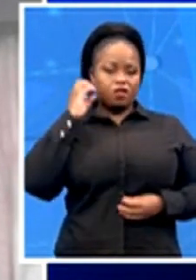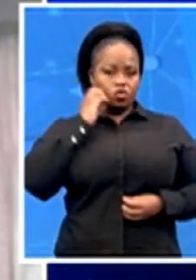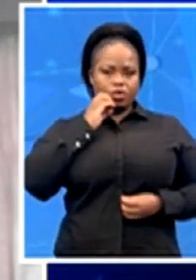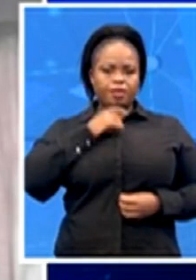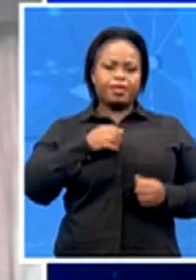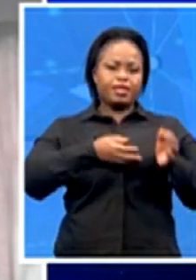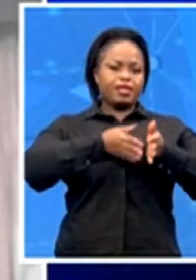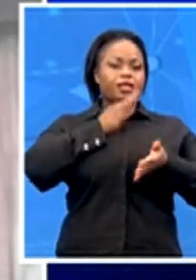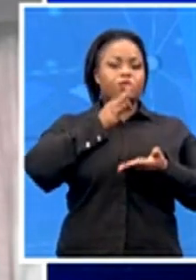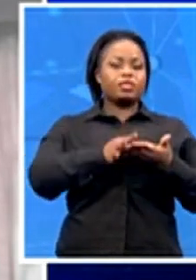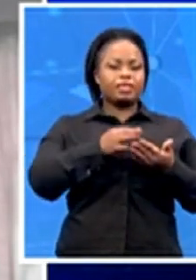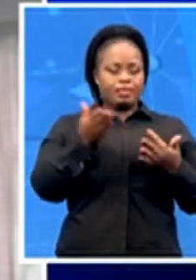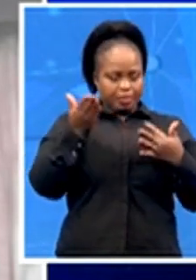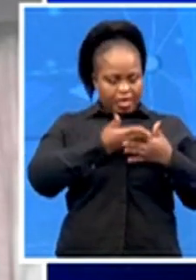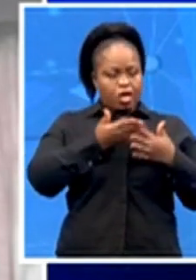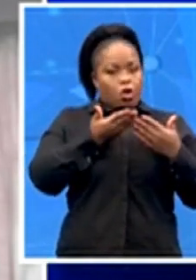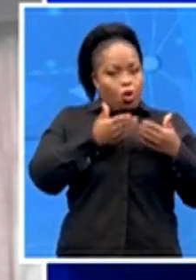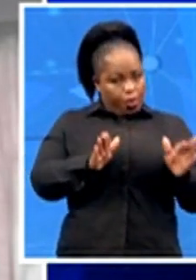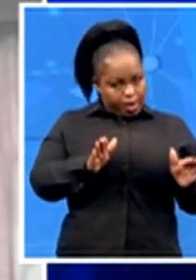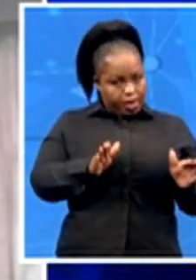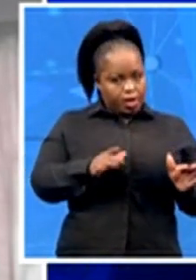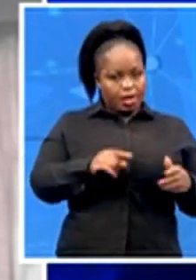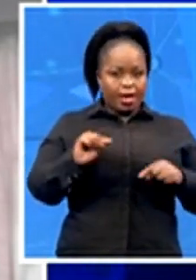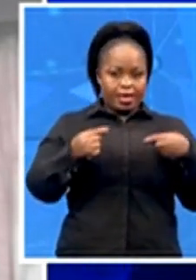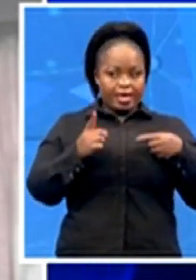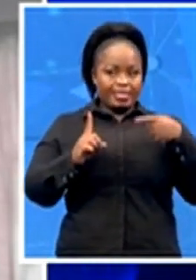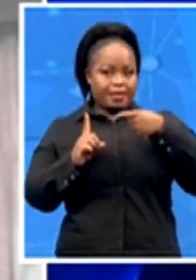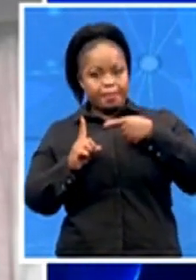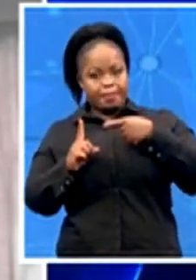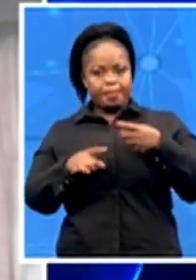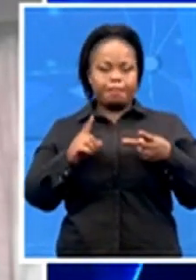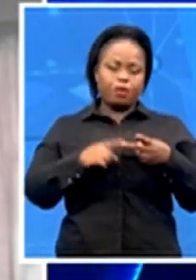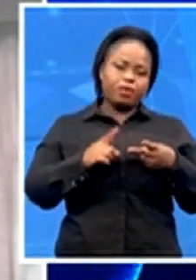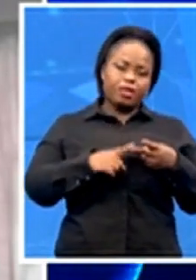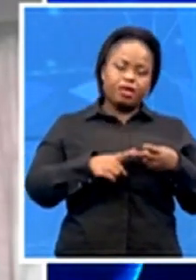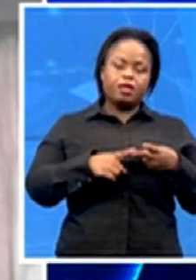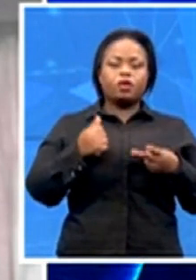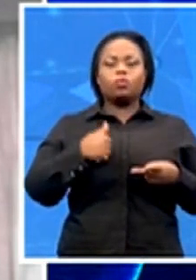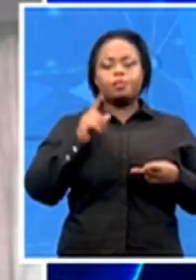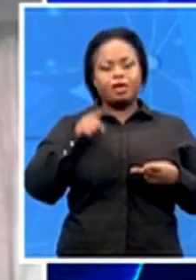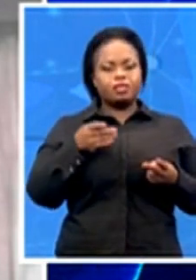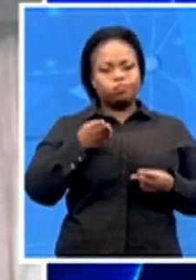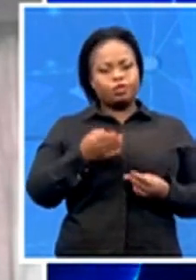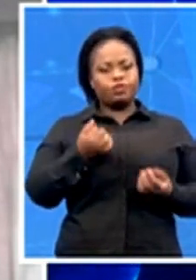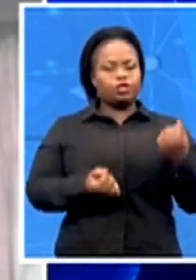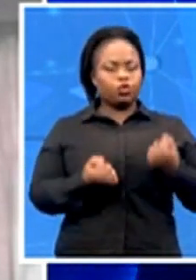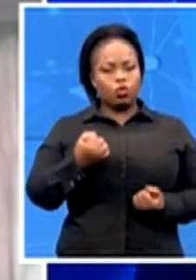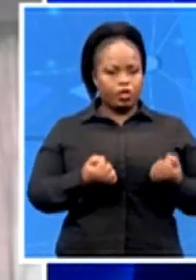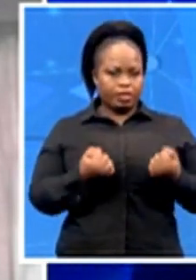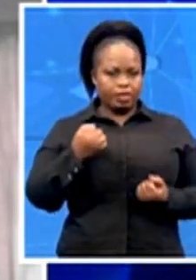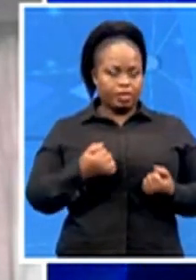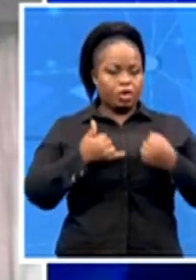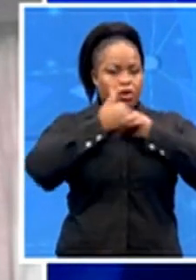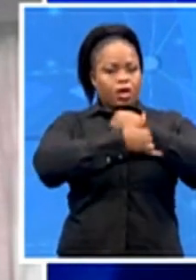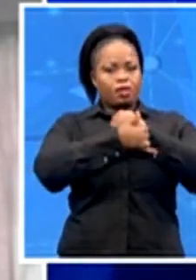meaning a case or an indictment brought before a particular court in our country, which is the country we want them to come back